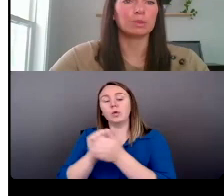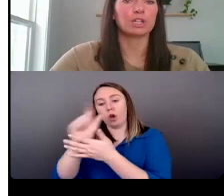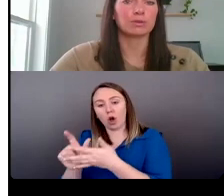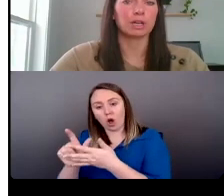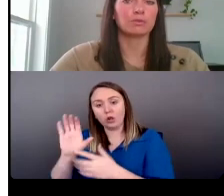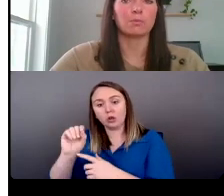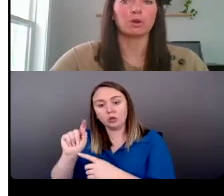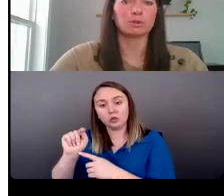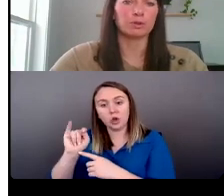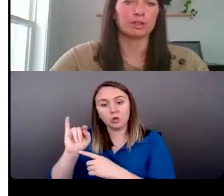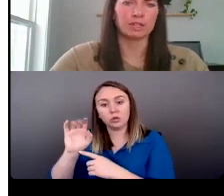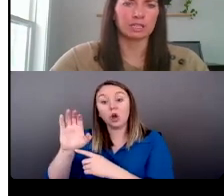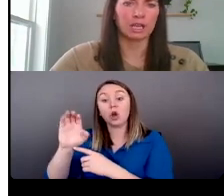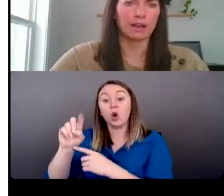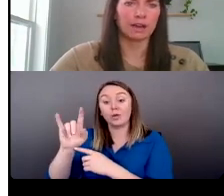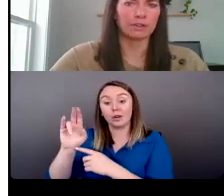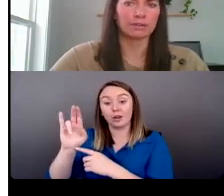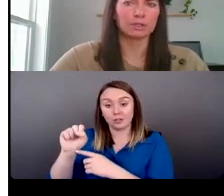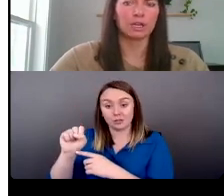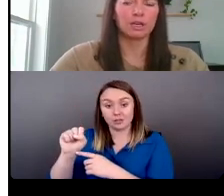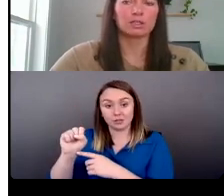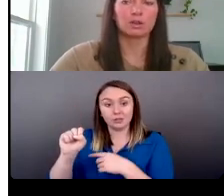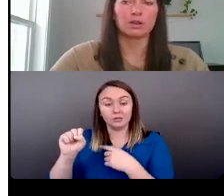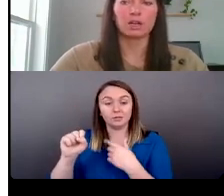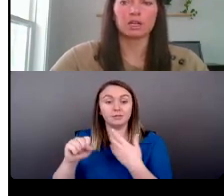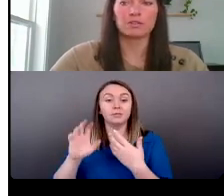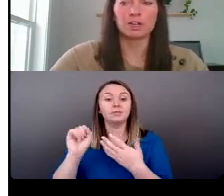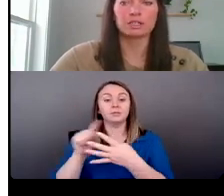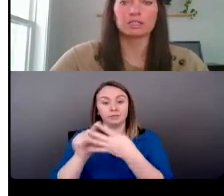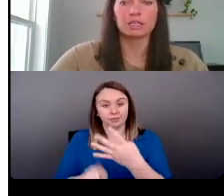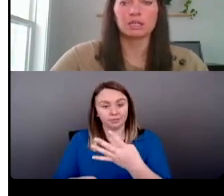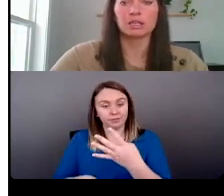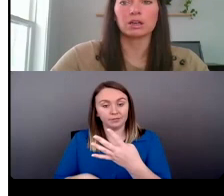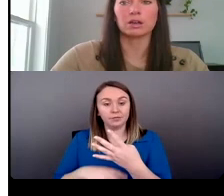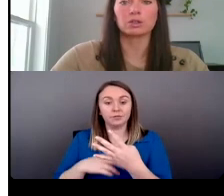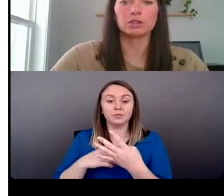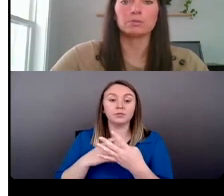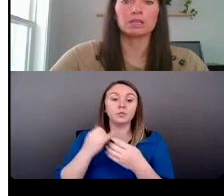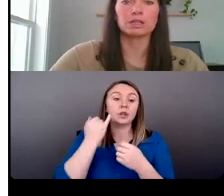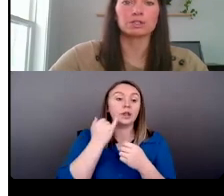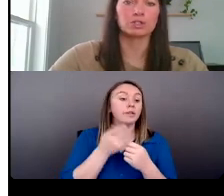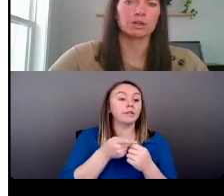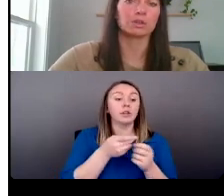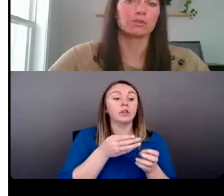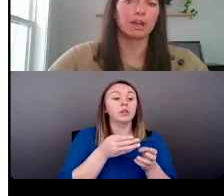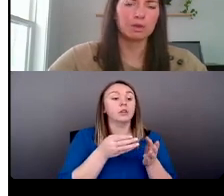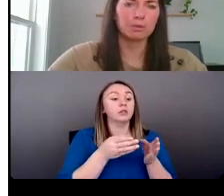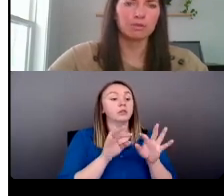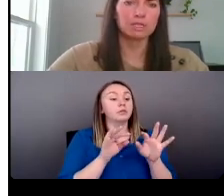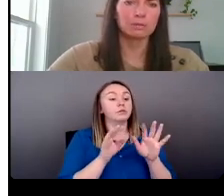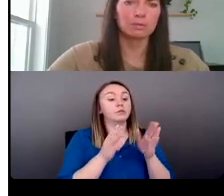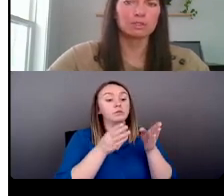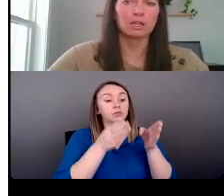to be generated from multiple investigative avenues. So if an identified decedent could be associated with a family